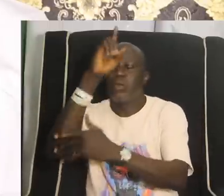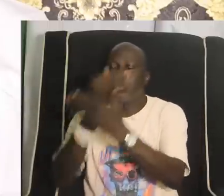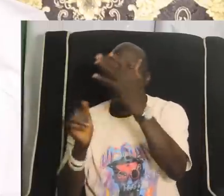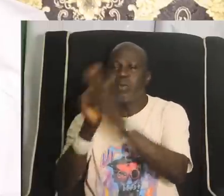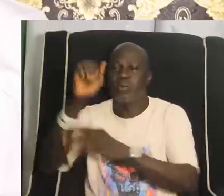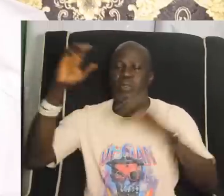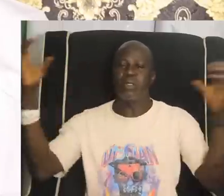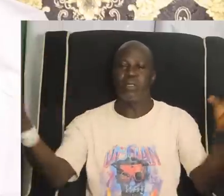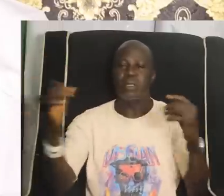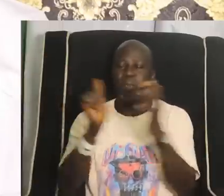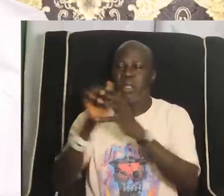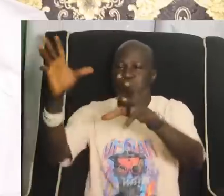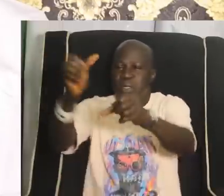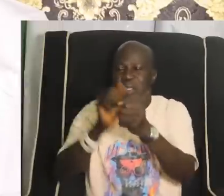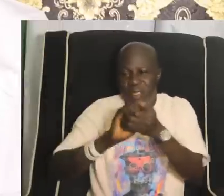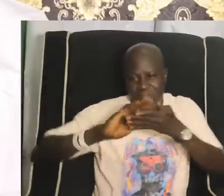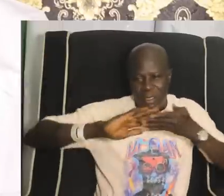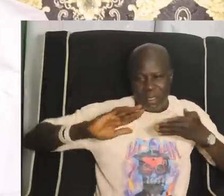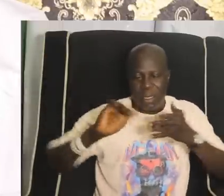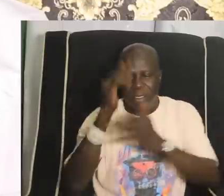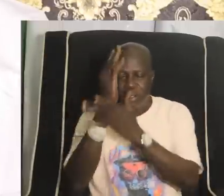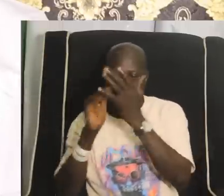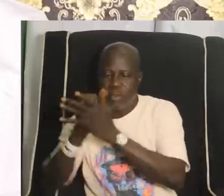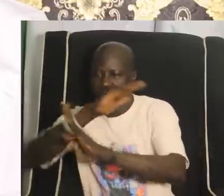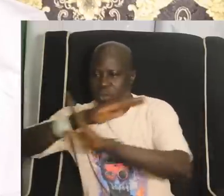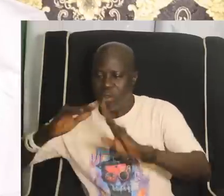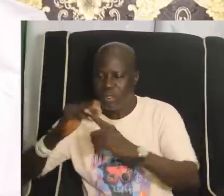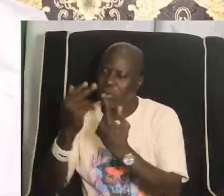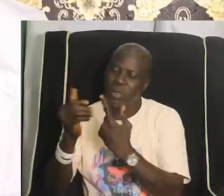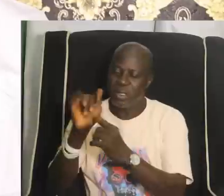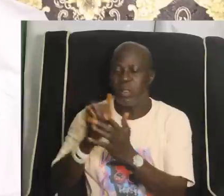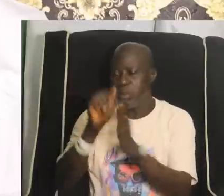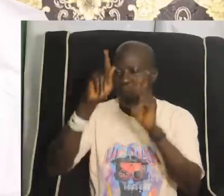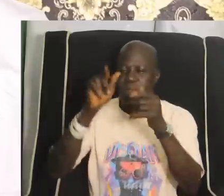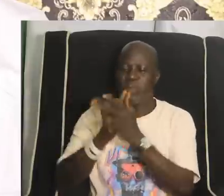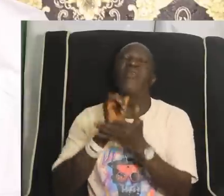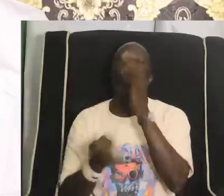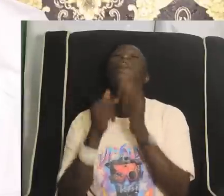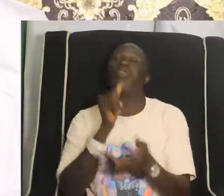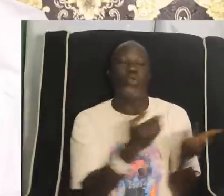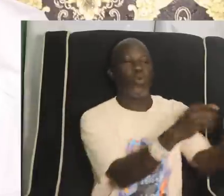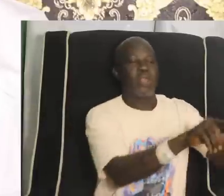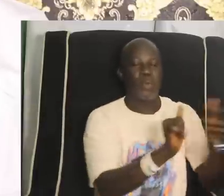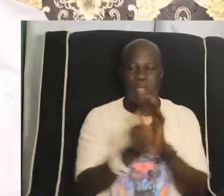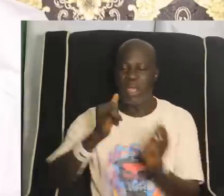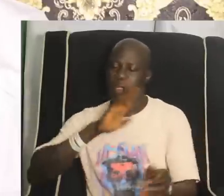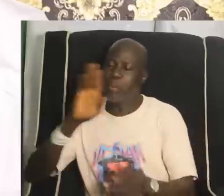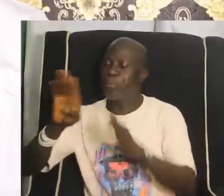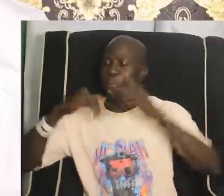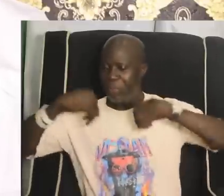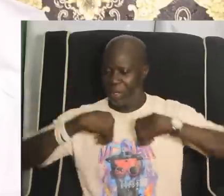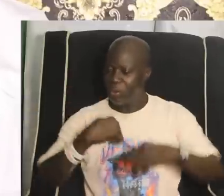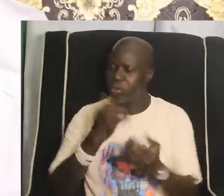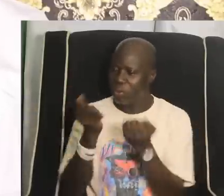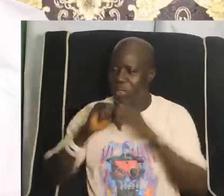celebrity. As he was dragging the glass with someone, he cut his finger and told the person that if not what happened, he's supposed to have been a